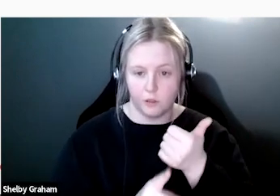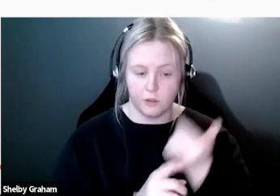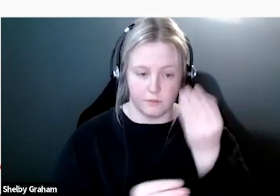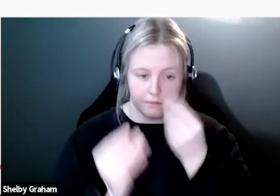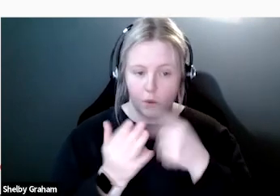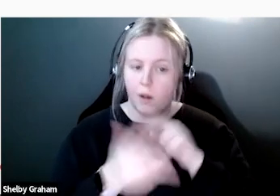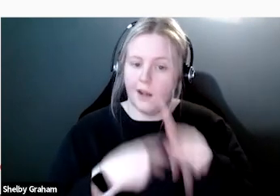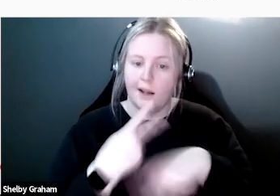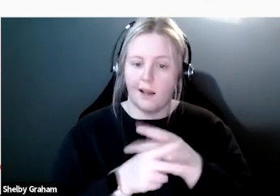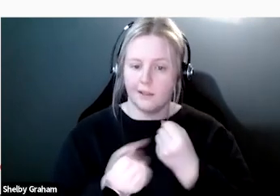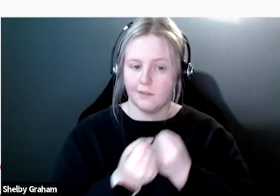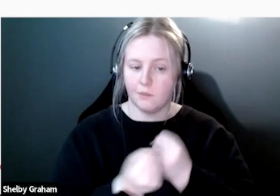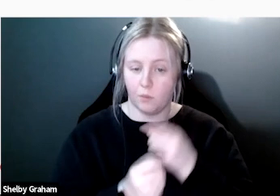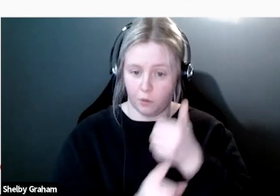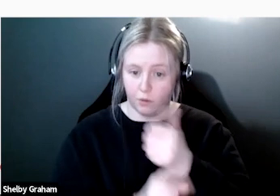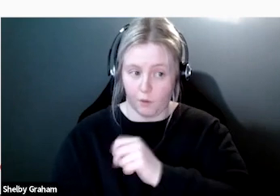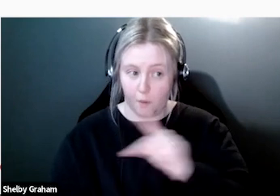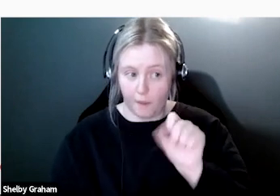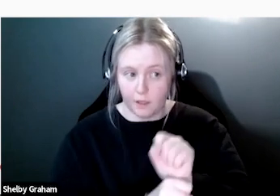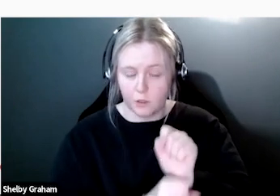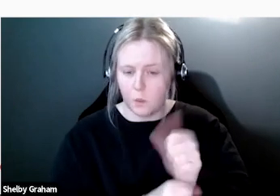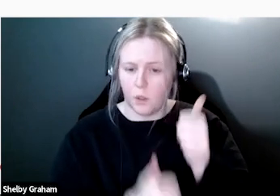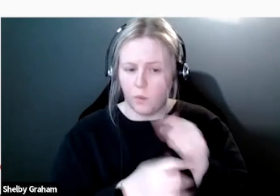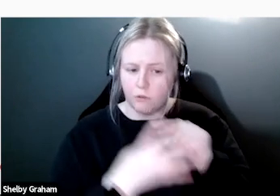will you implement when you return to your workplace.